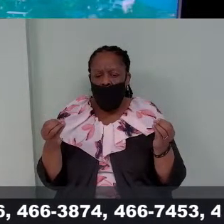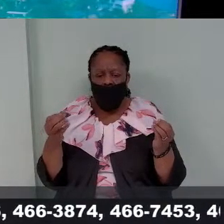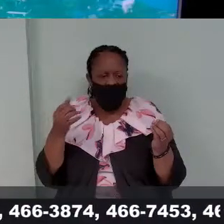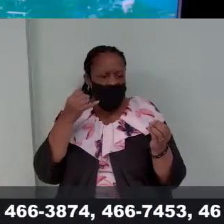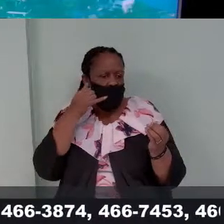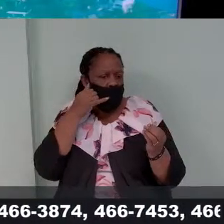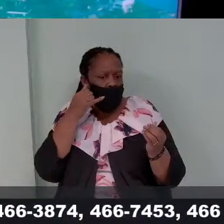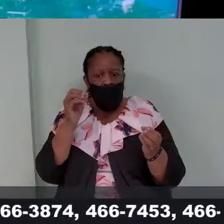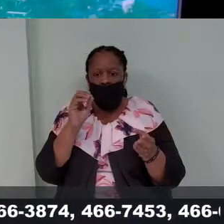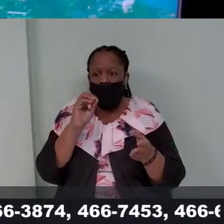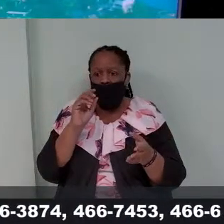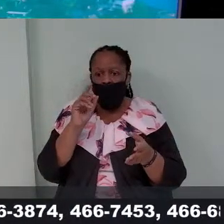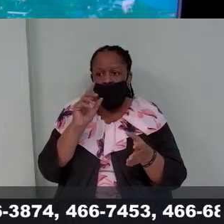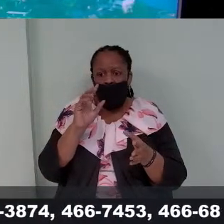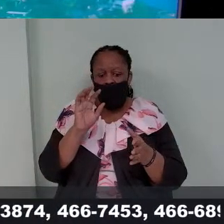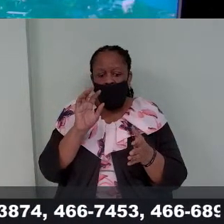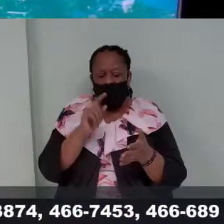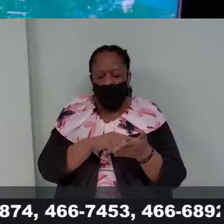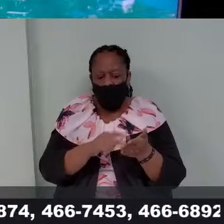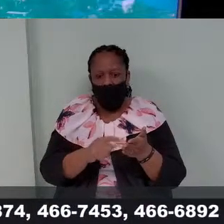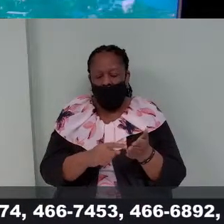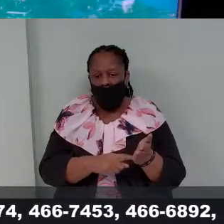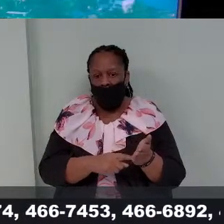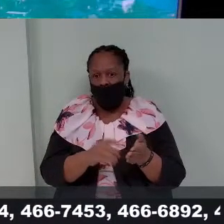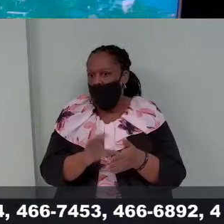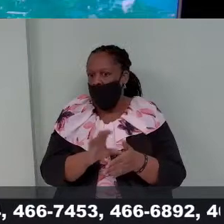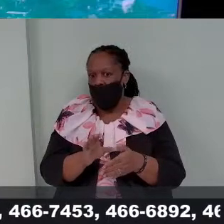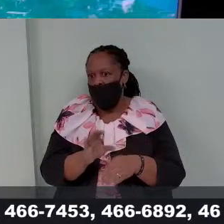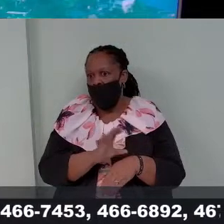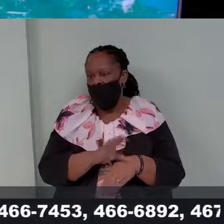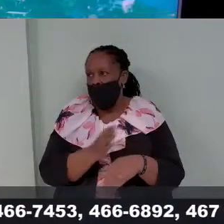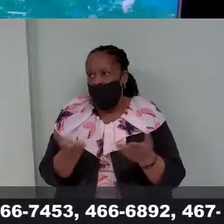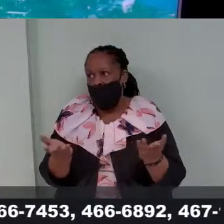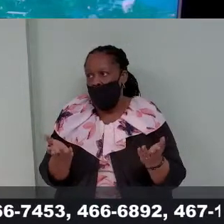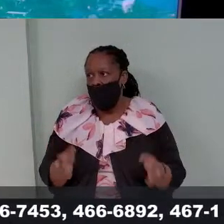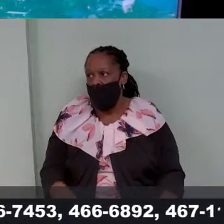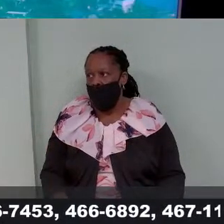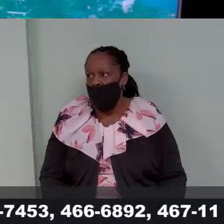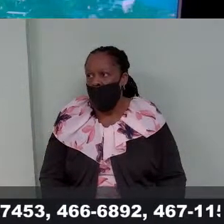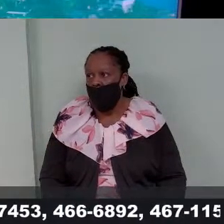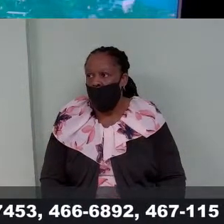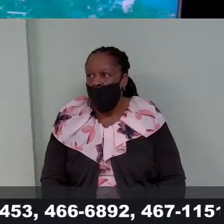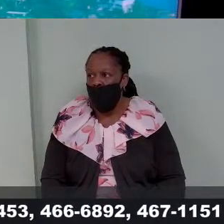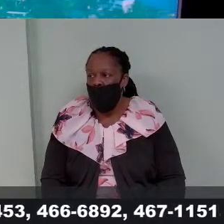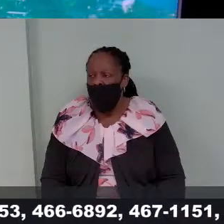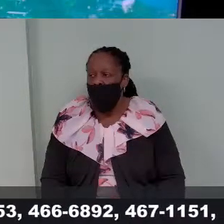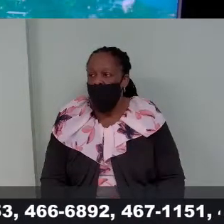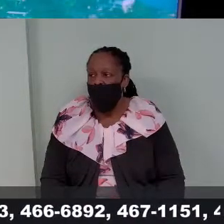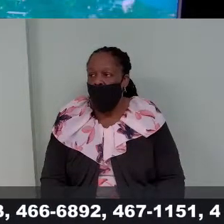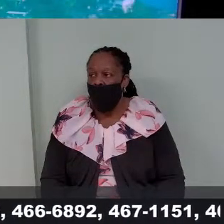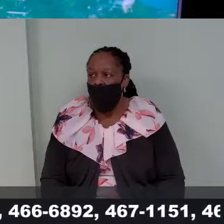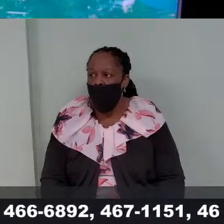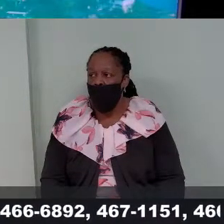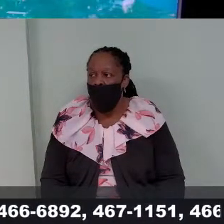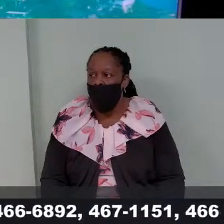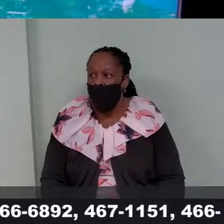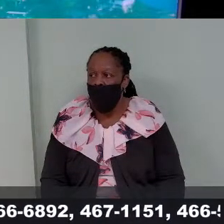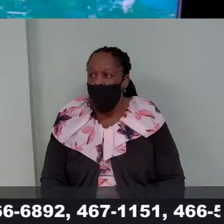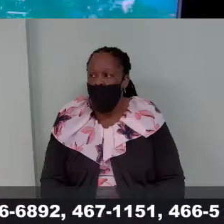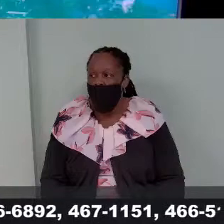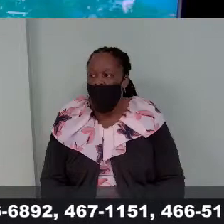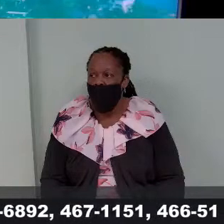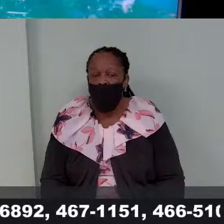other reason they simply cannot do so? Case in point, there are persons who simply do not own a